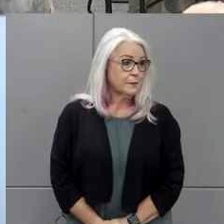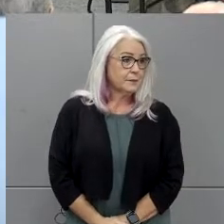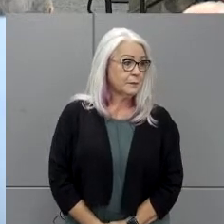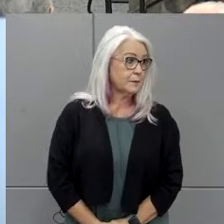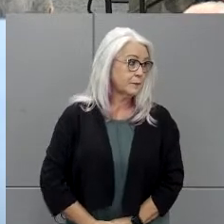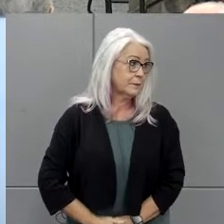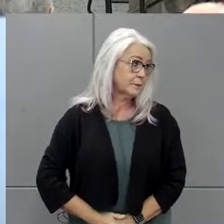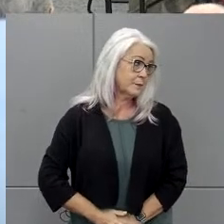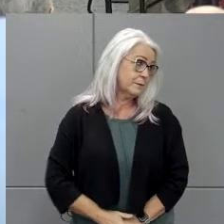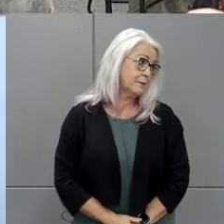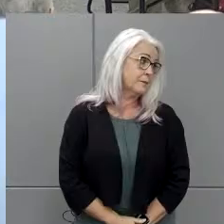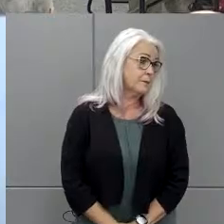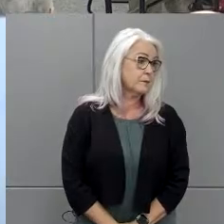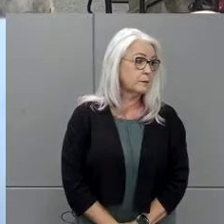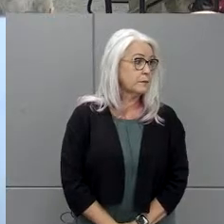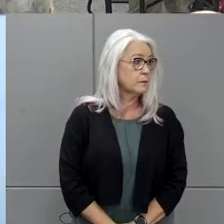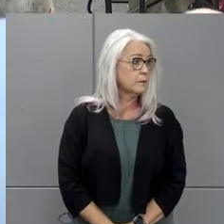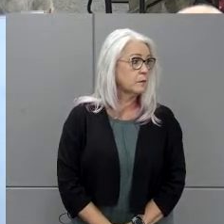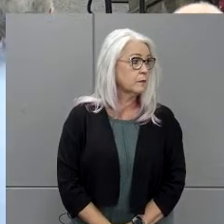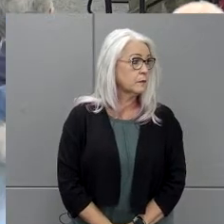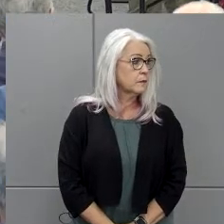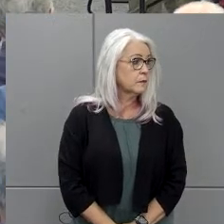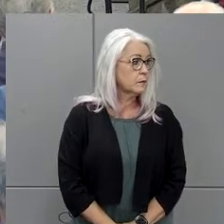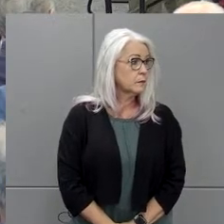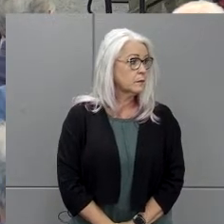Kenyatta. Chairman Swanson,